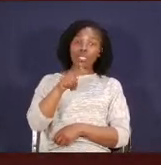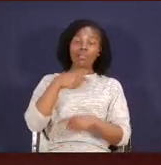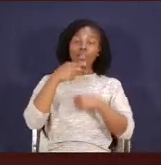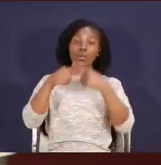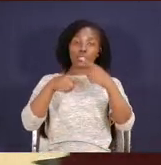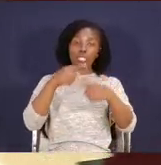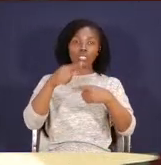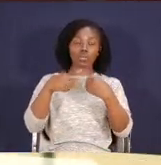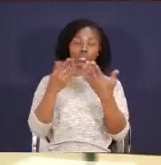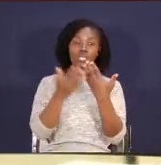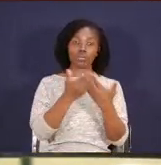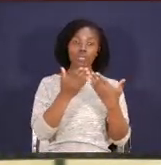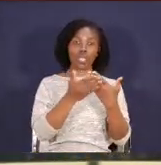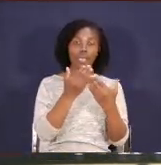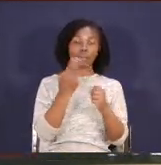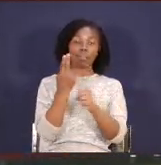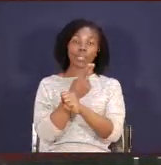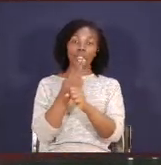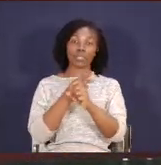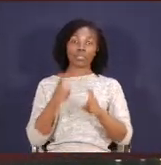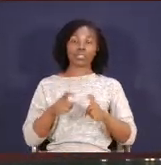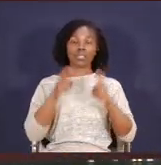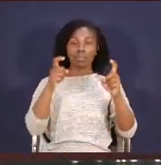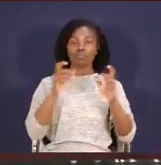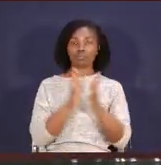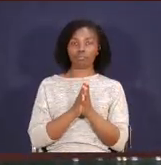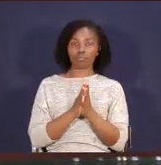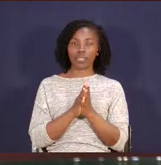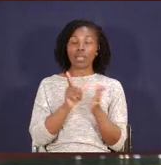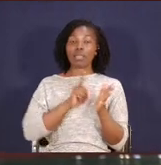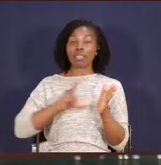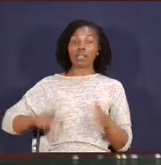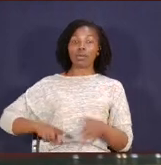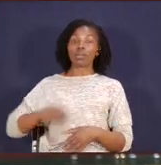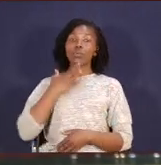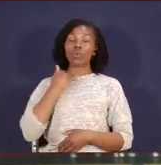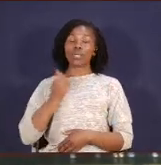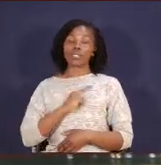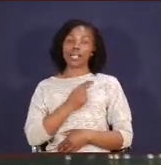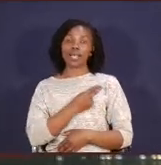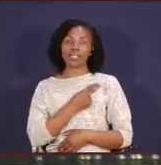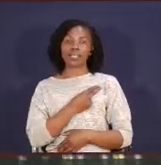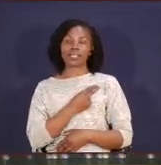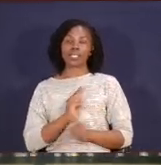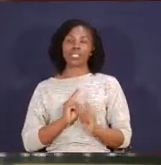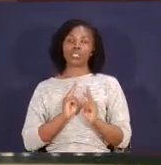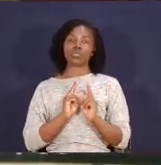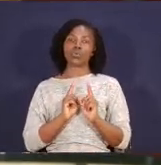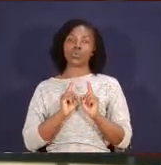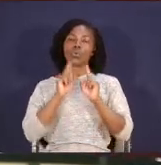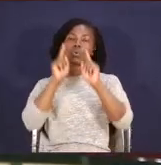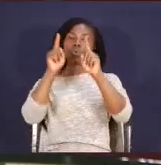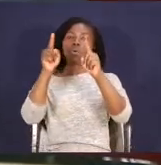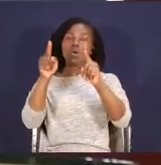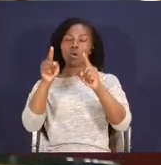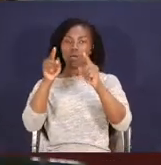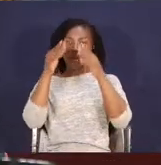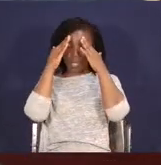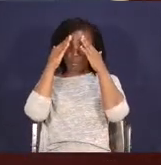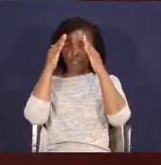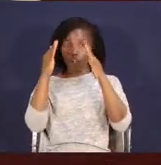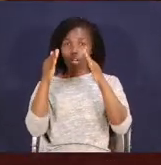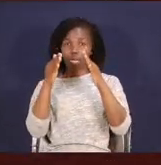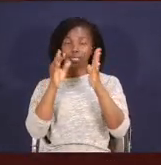mode? God wants us to go to a place of profit, a place of fruit, a place of